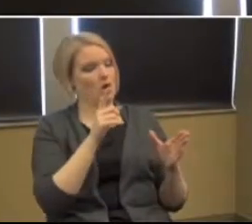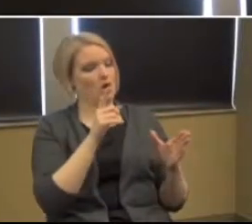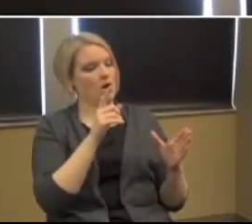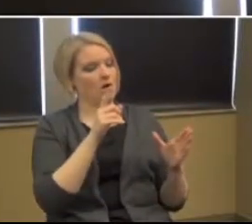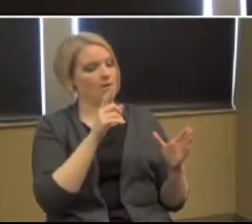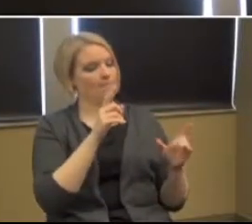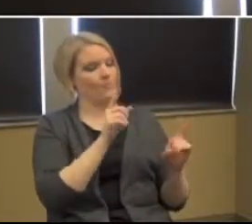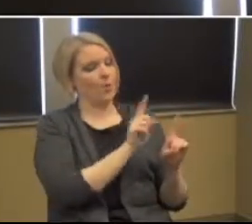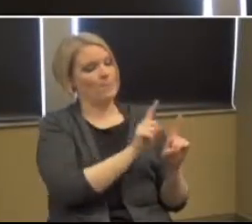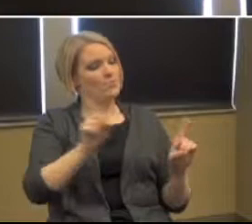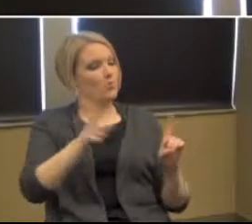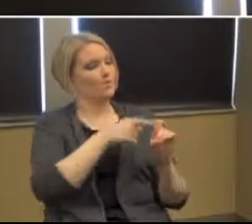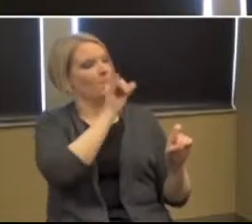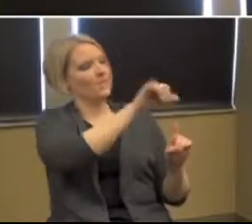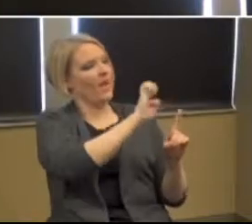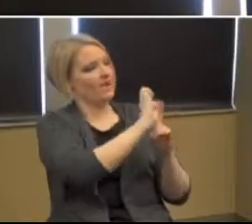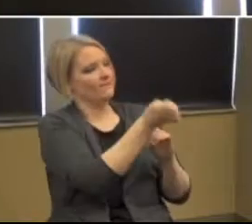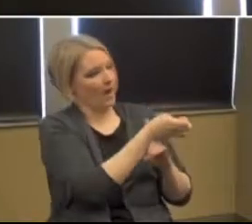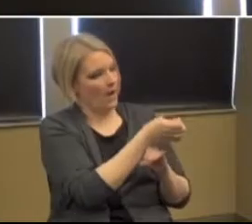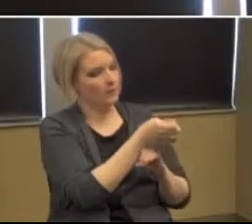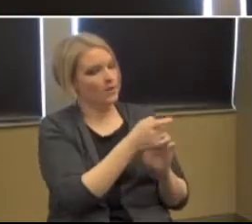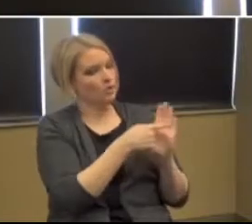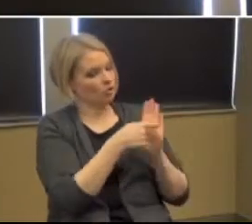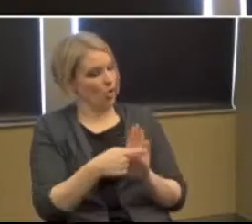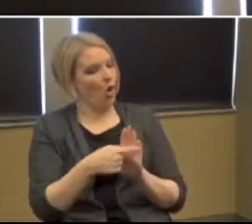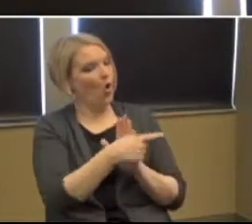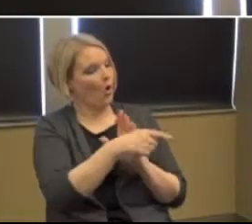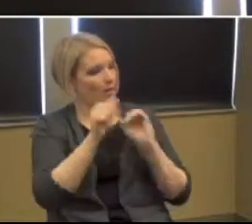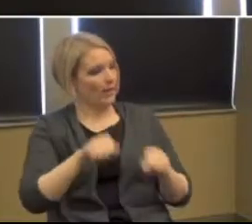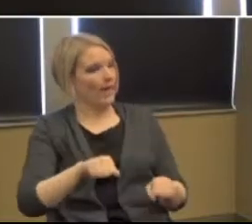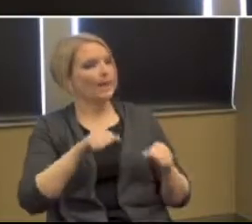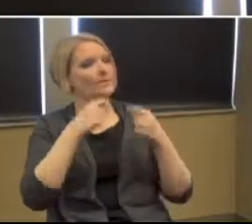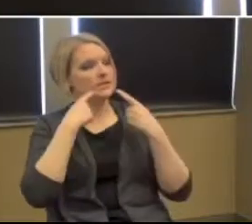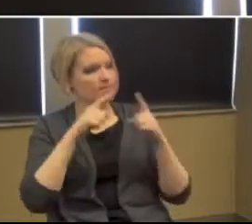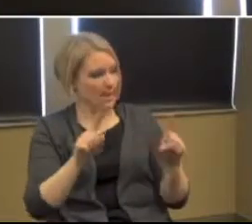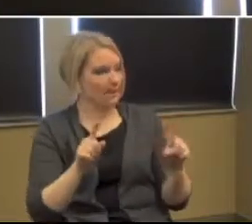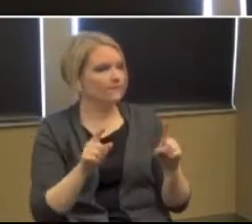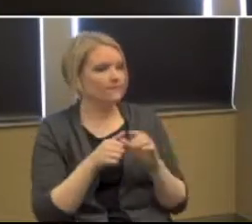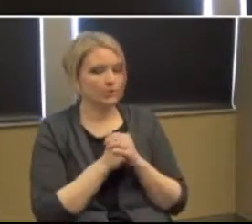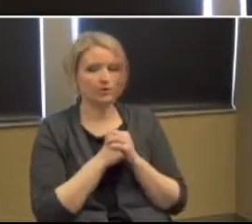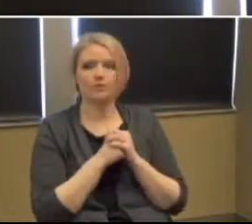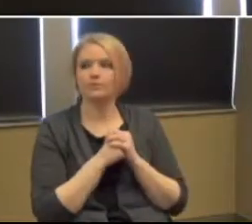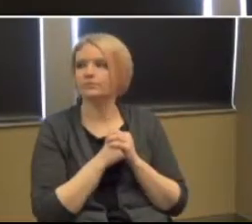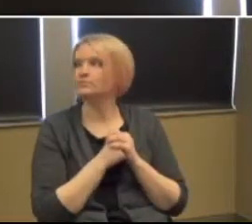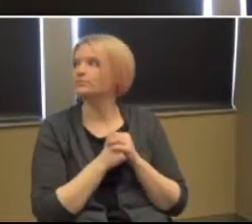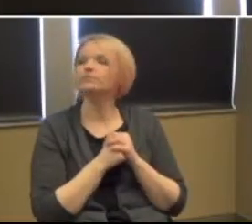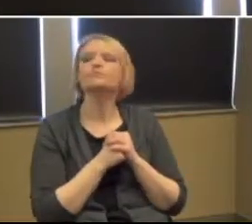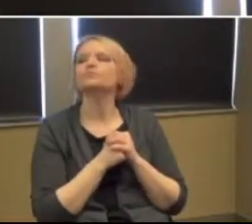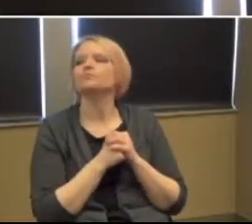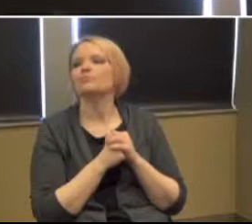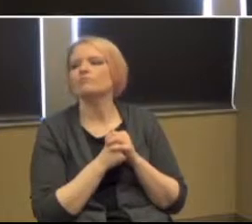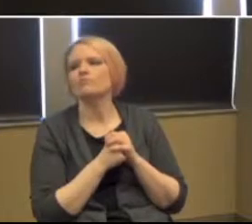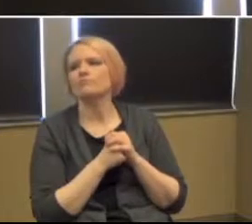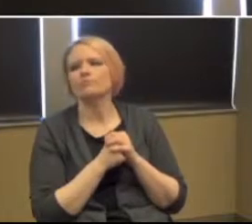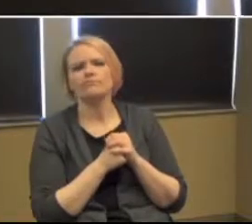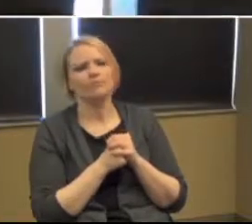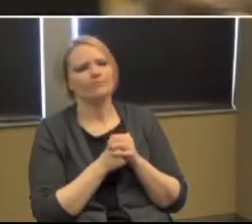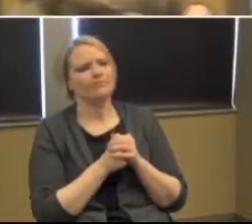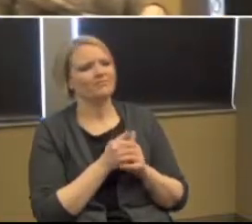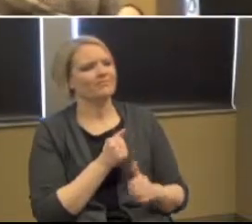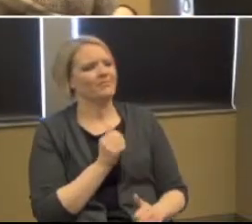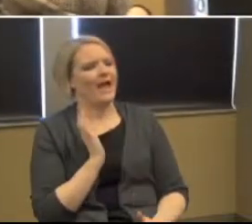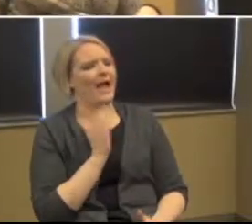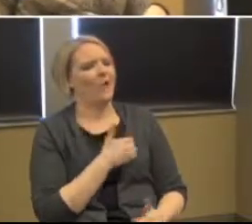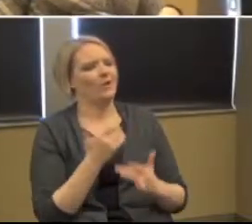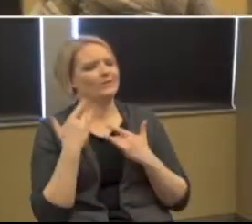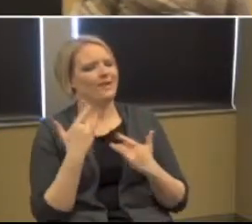can show and be successful doing the skills that they have already learned. And as is our nature,